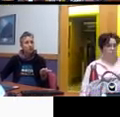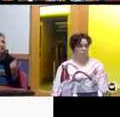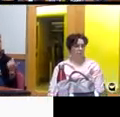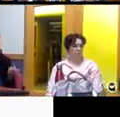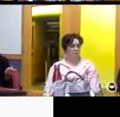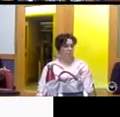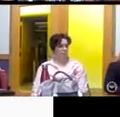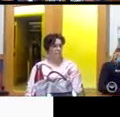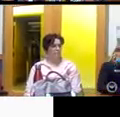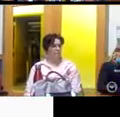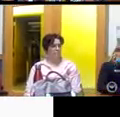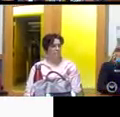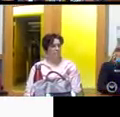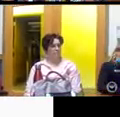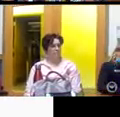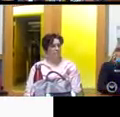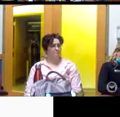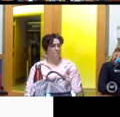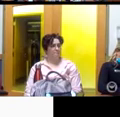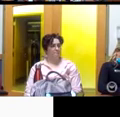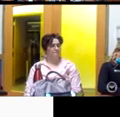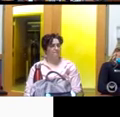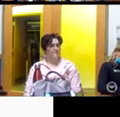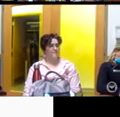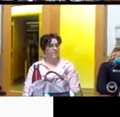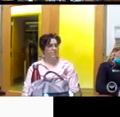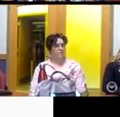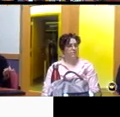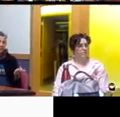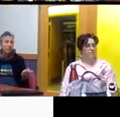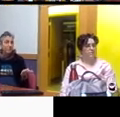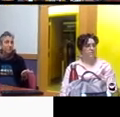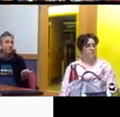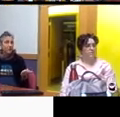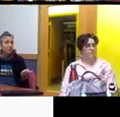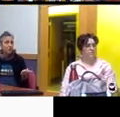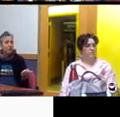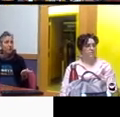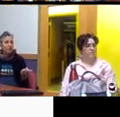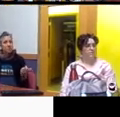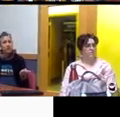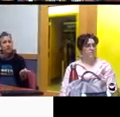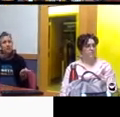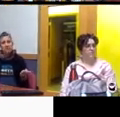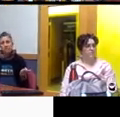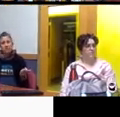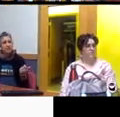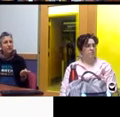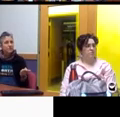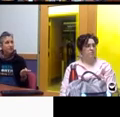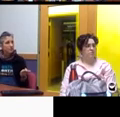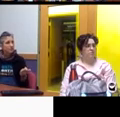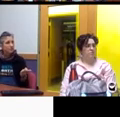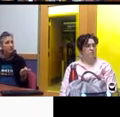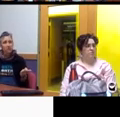with, especially providers. We carry a fair amount of power, whether or not we deserve it, you know, just by our position. And so